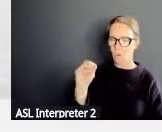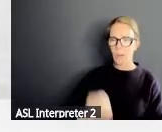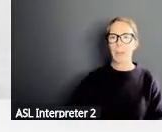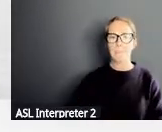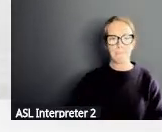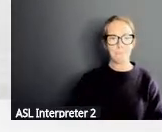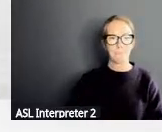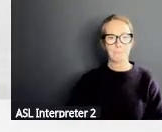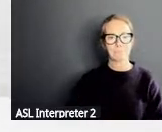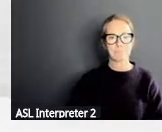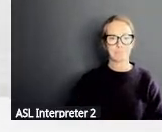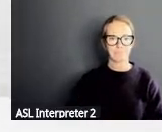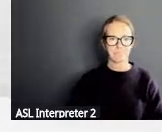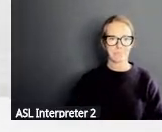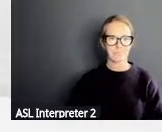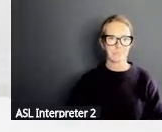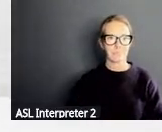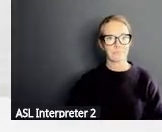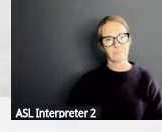Next slide, please.